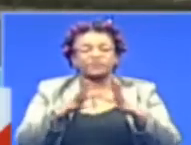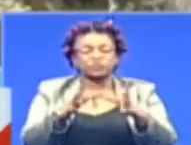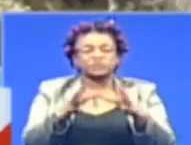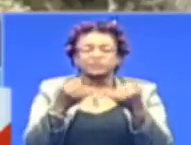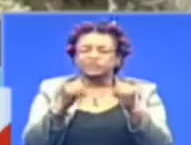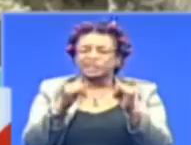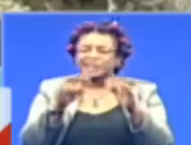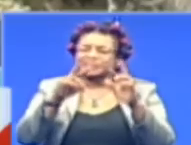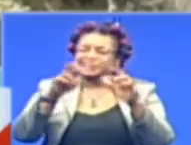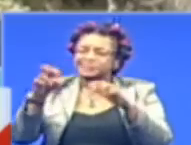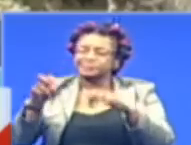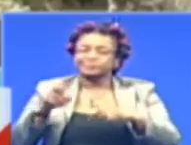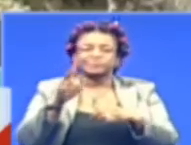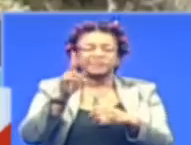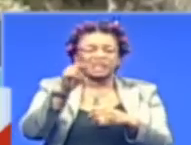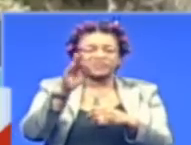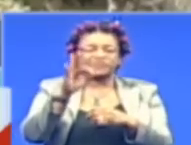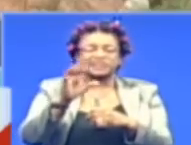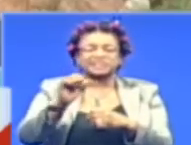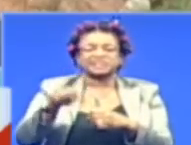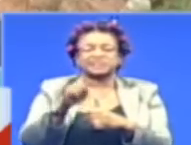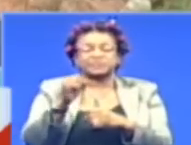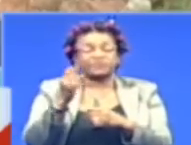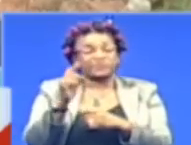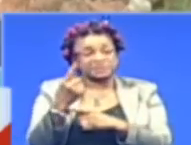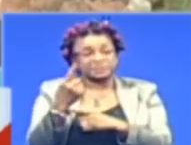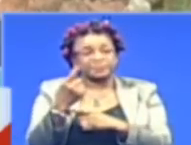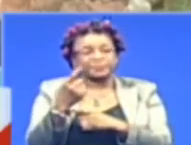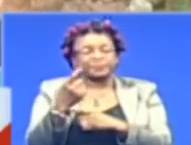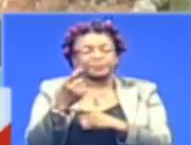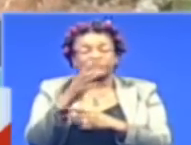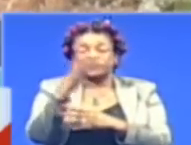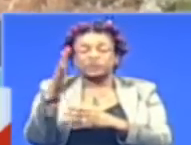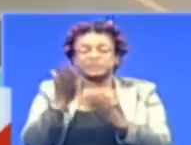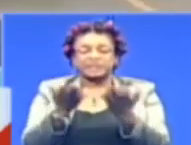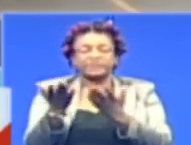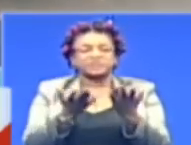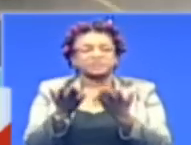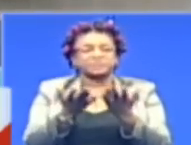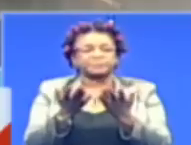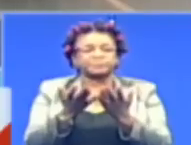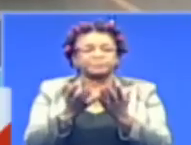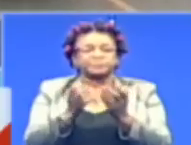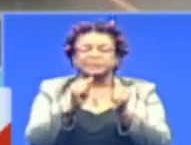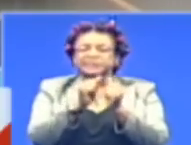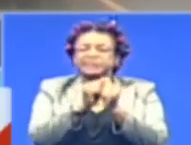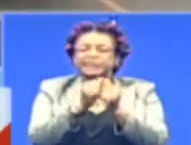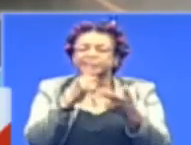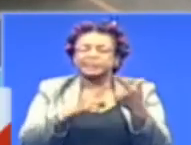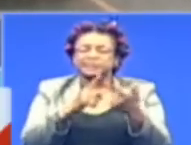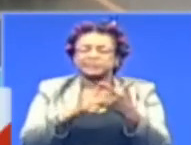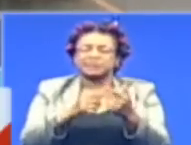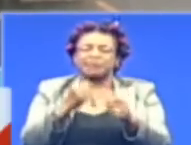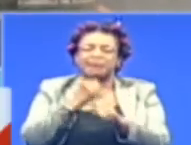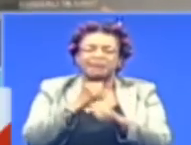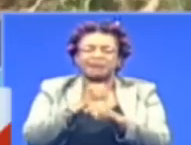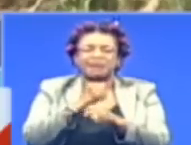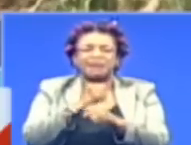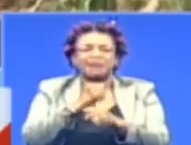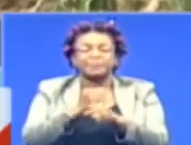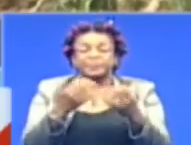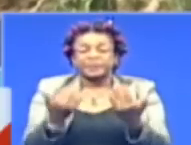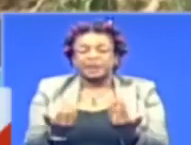KFS. The workforce of the KFS, Kenya Forest Service, 10 years down the road, it is right now it's more or